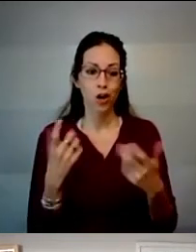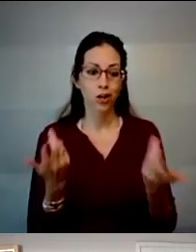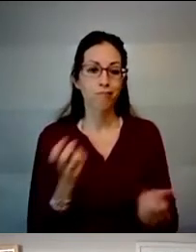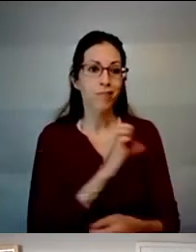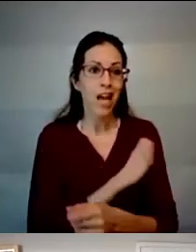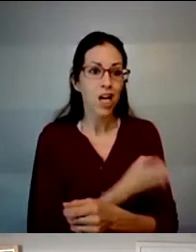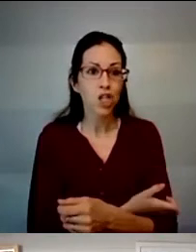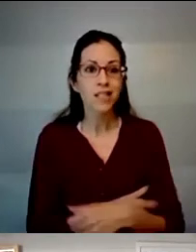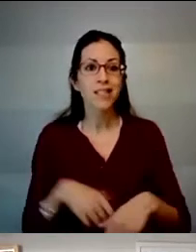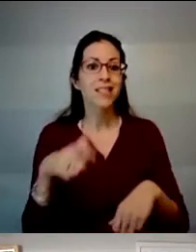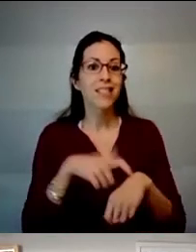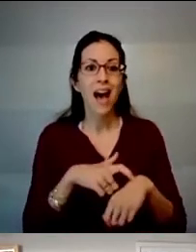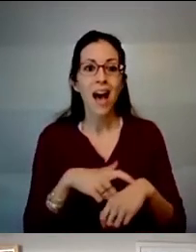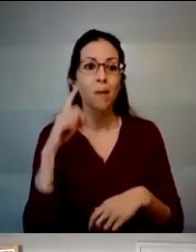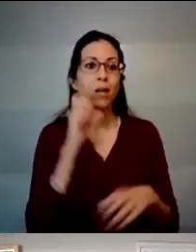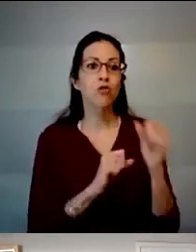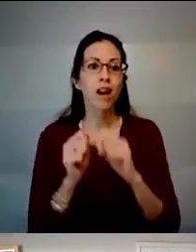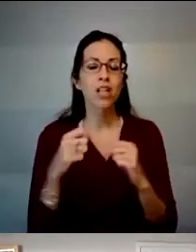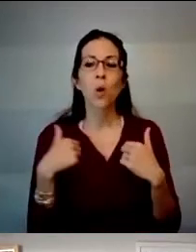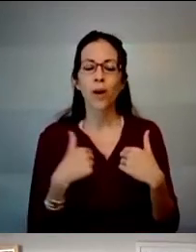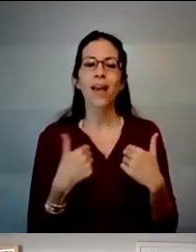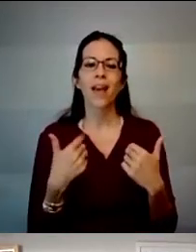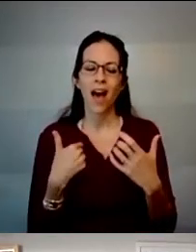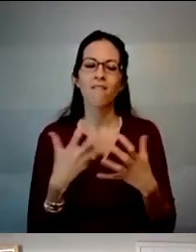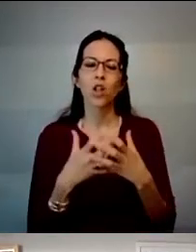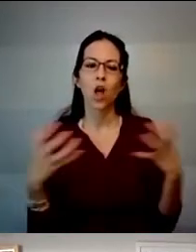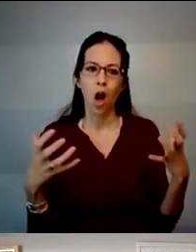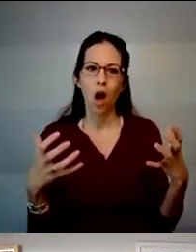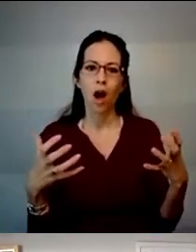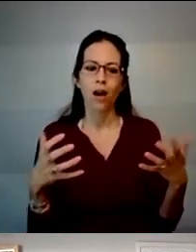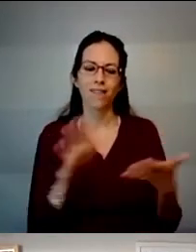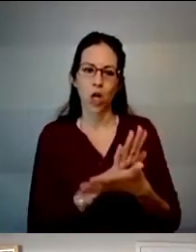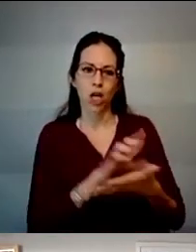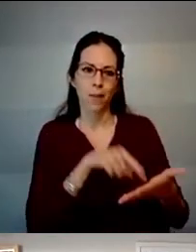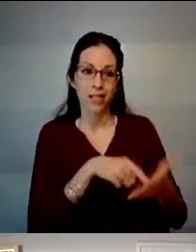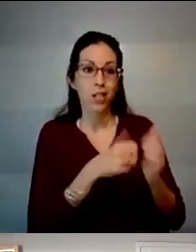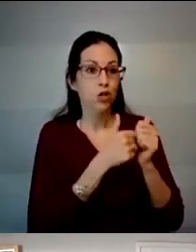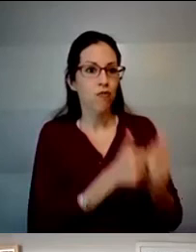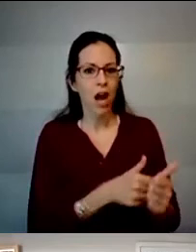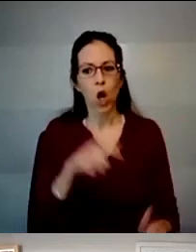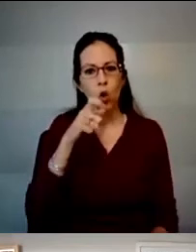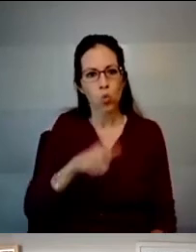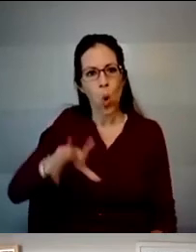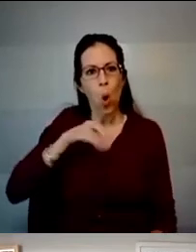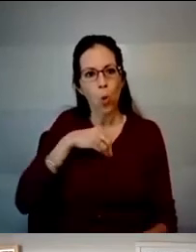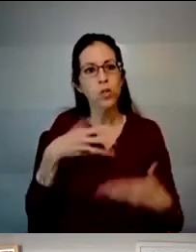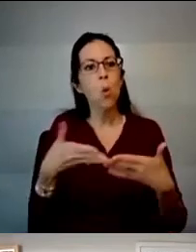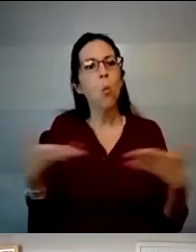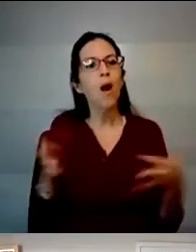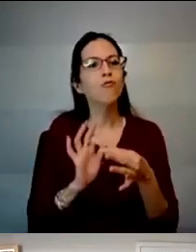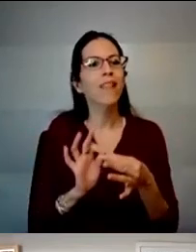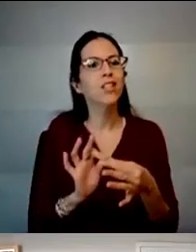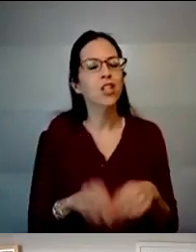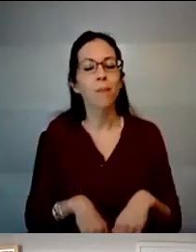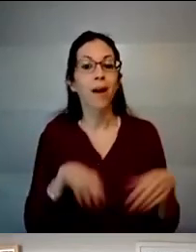tracking like who owns what relationship and, you know, when deadlines are. And we really just try to sync those flows. So